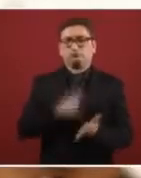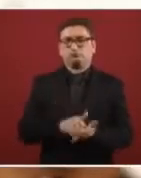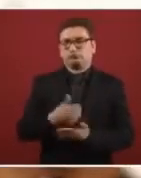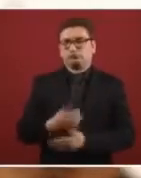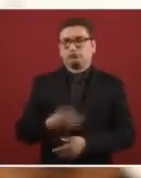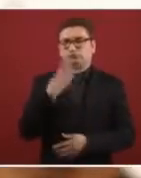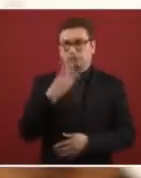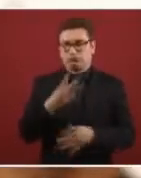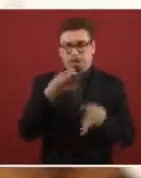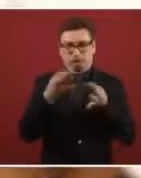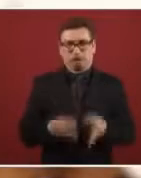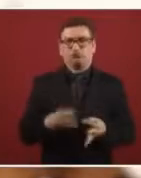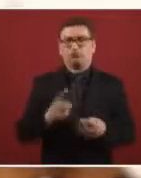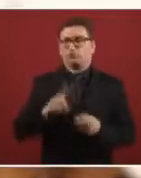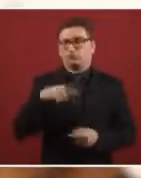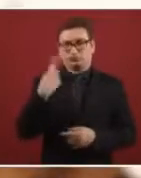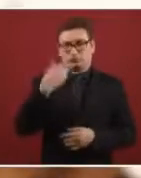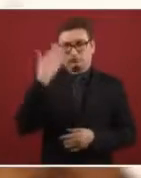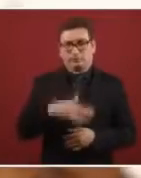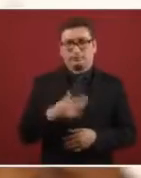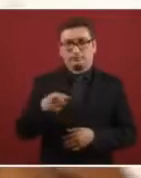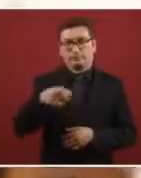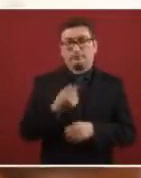her, okay.